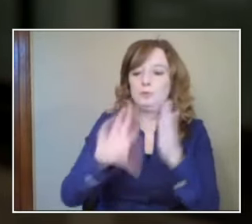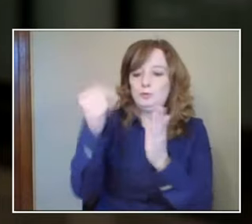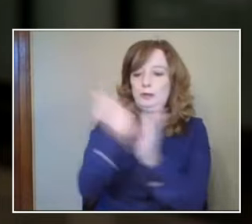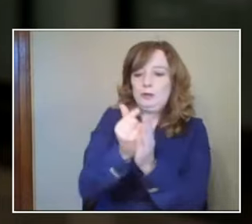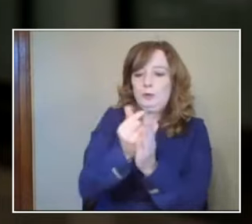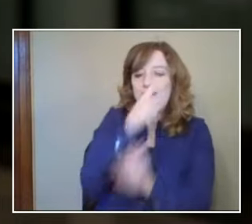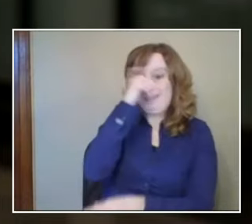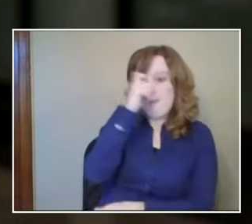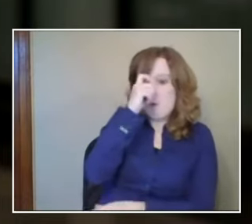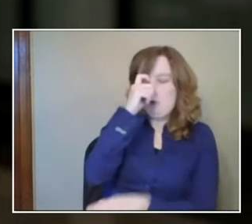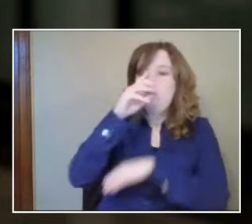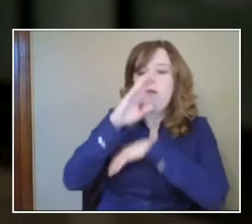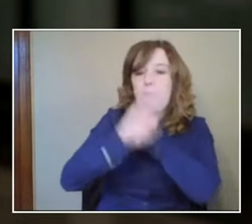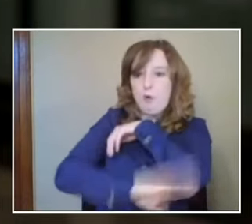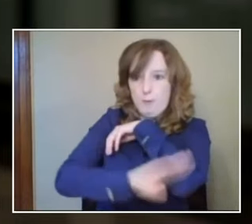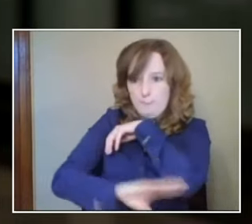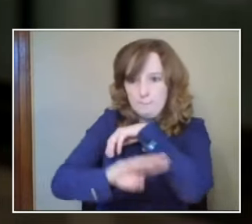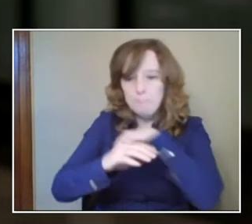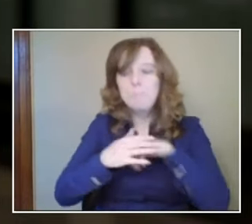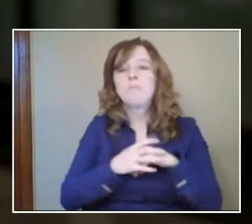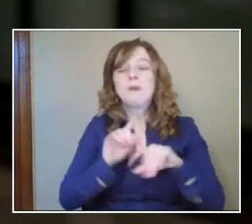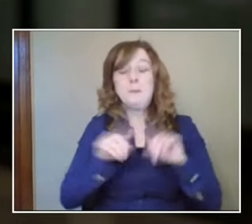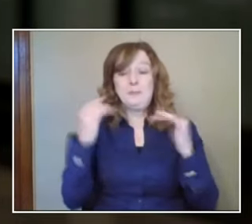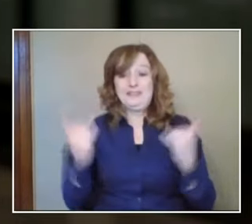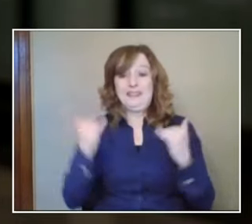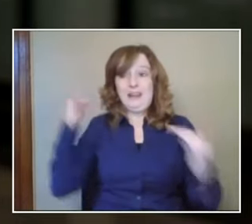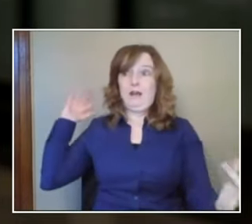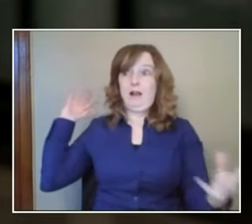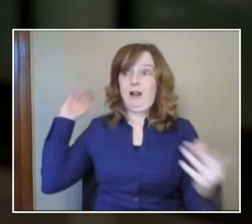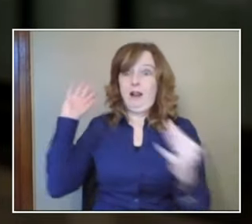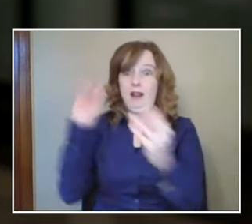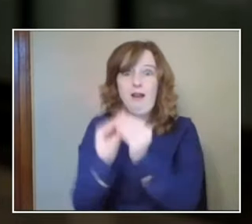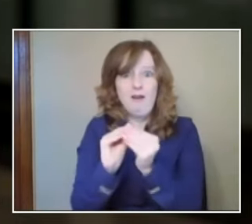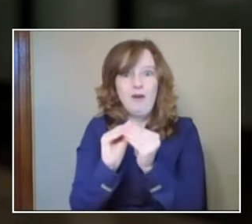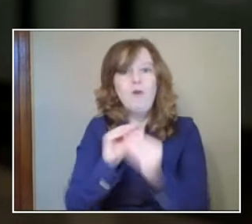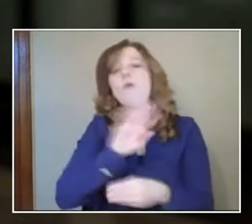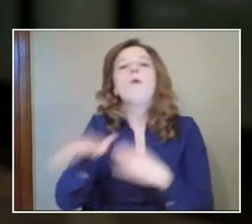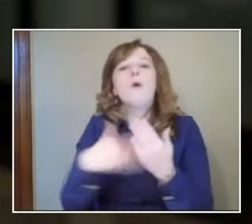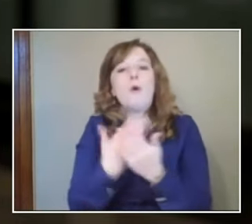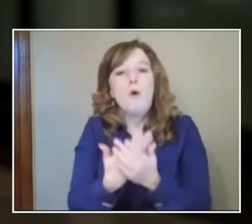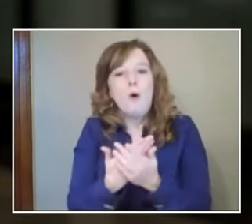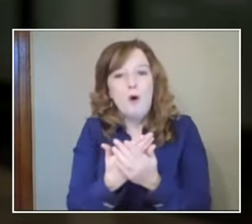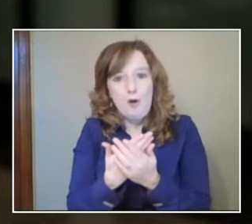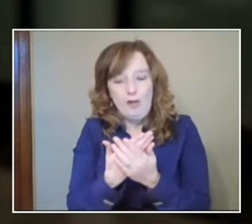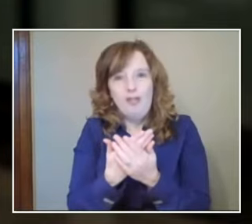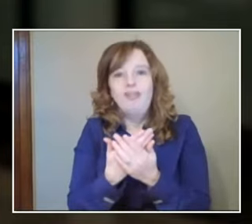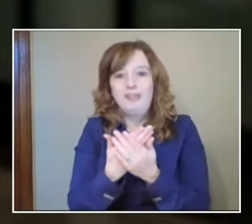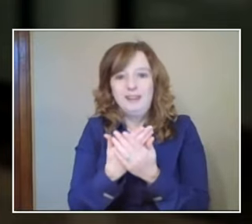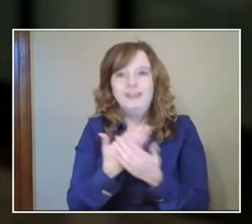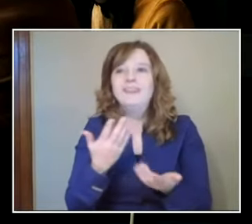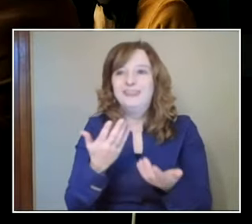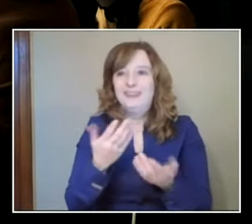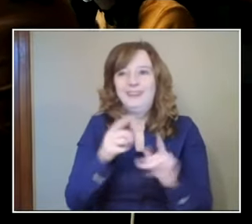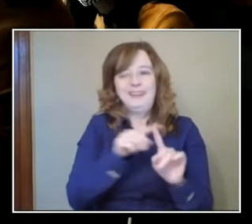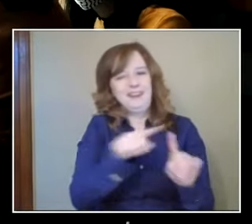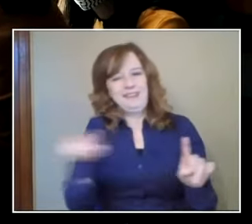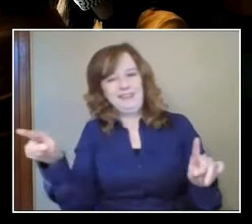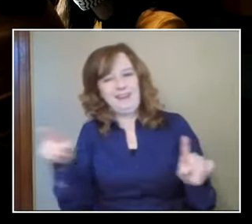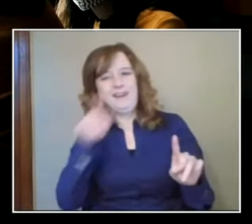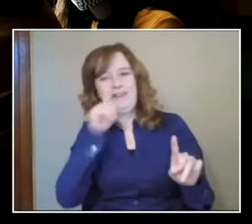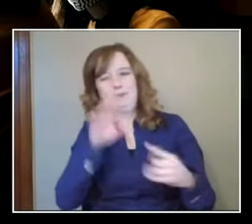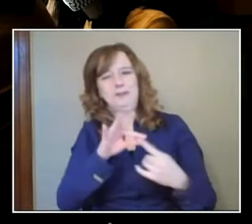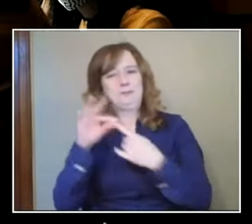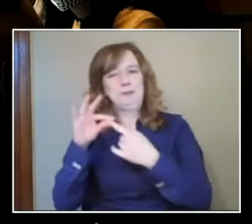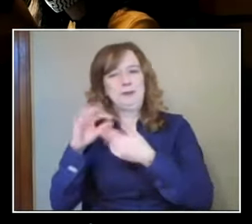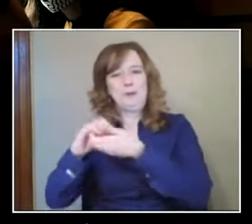we recognize all of the graduates of 2020, a cohort whose members share a pretty special bond.